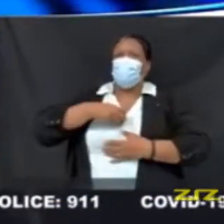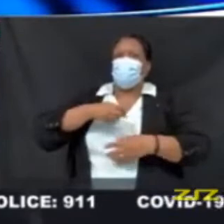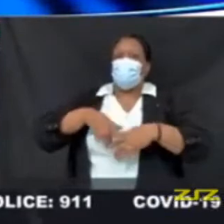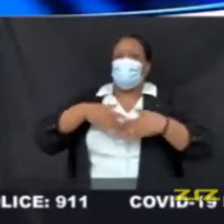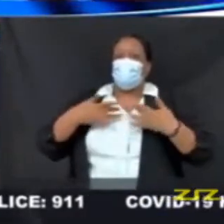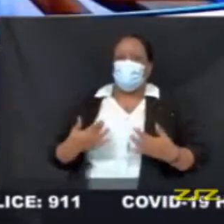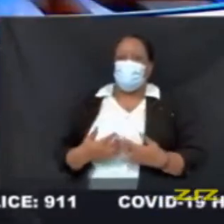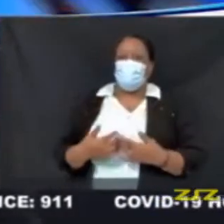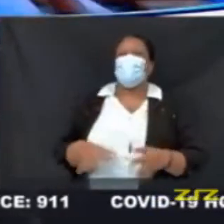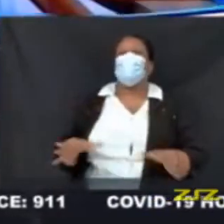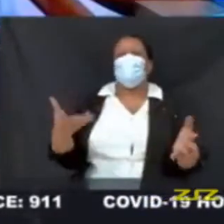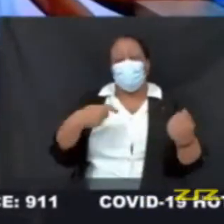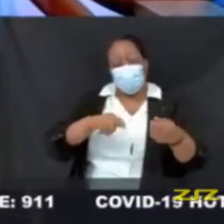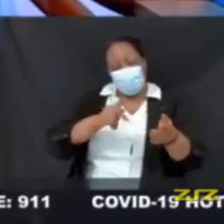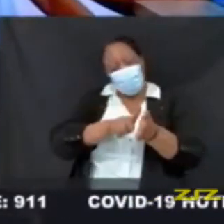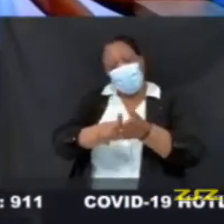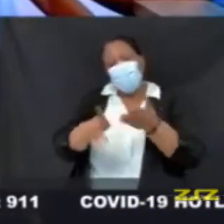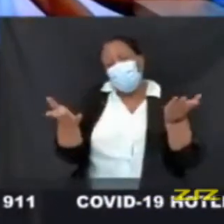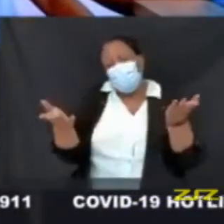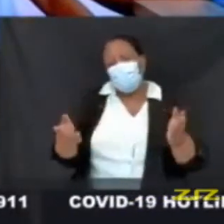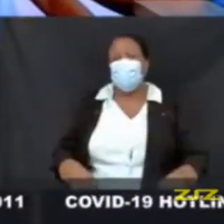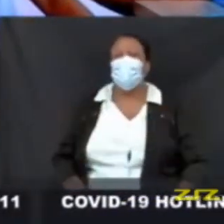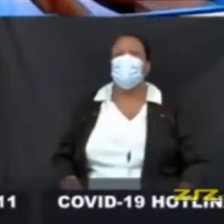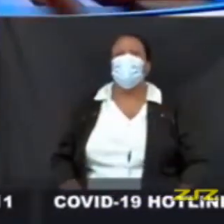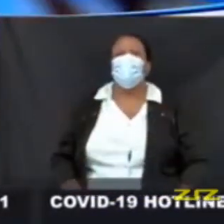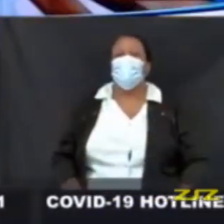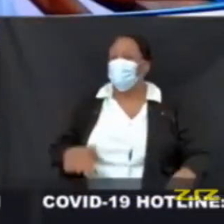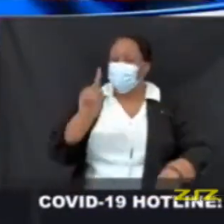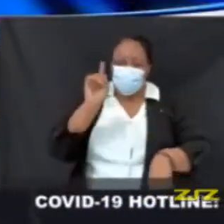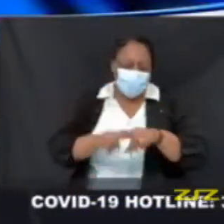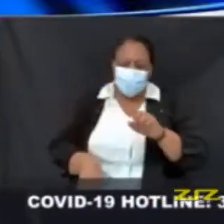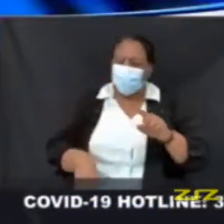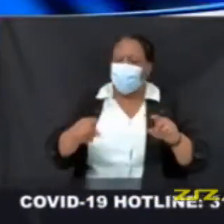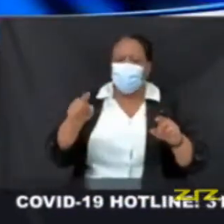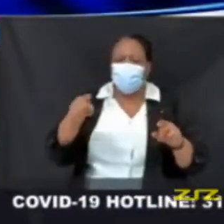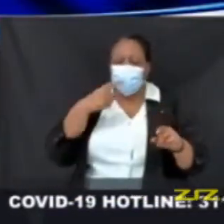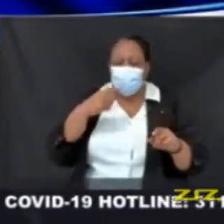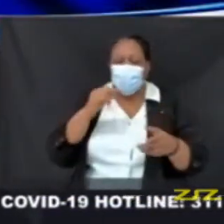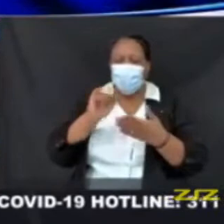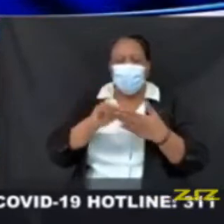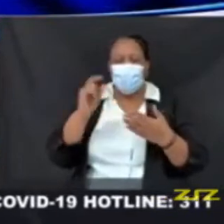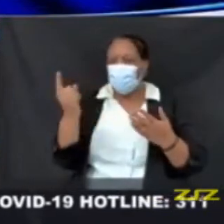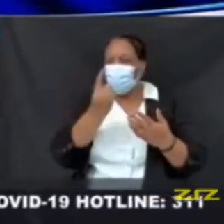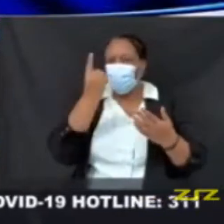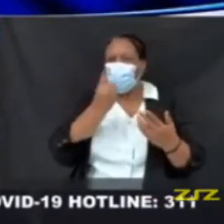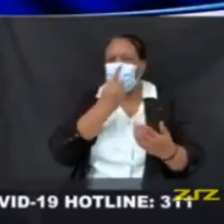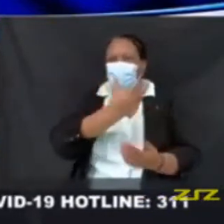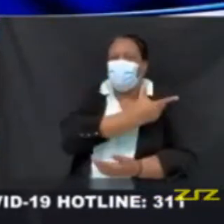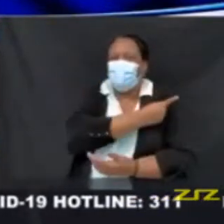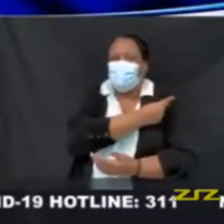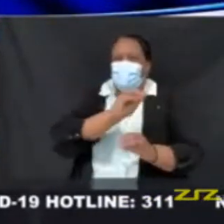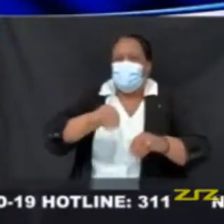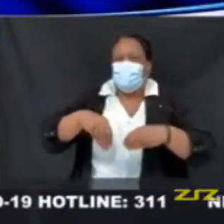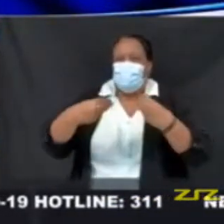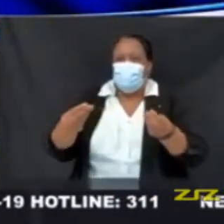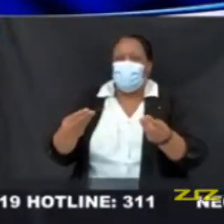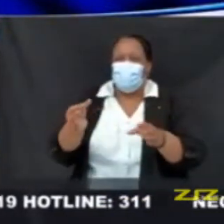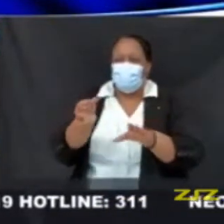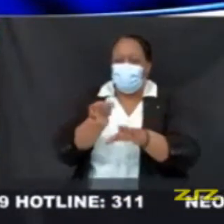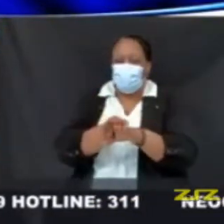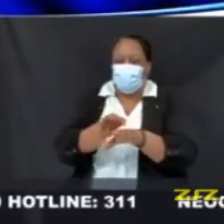or before the vaccination. And so we cannot erroneously associate these diseases with the